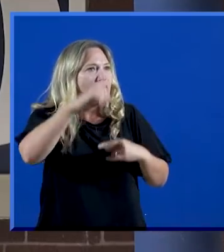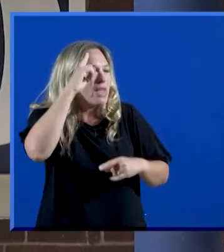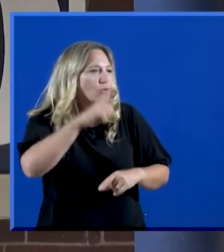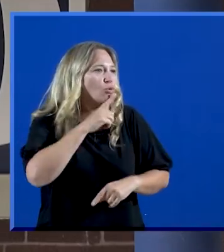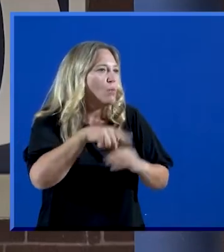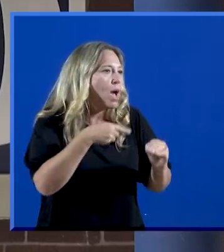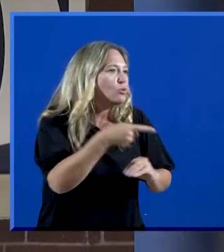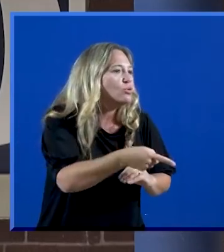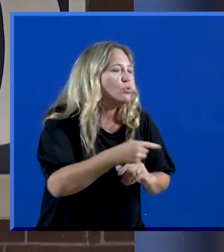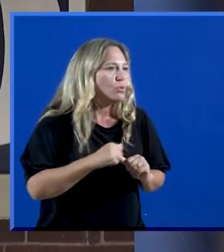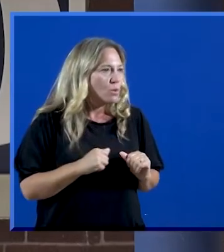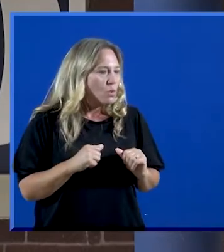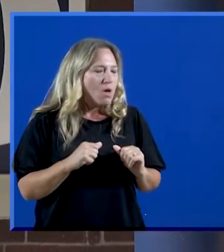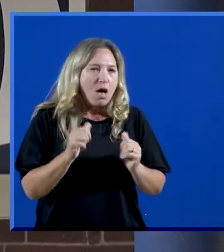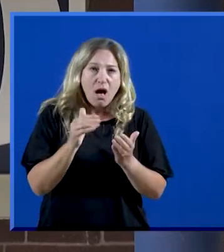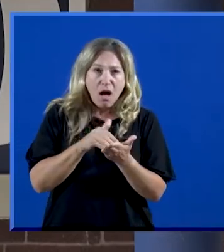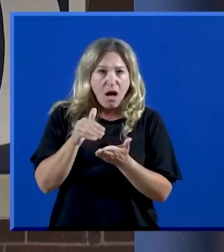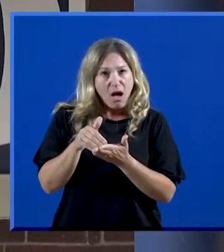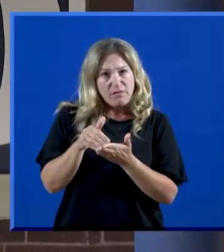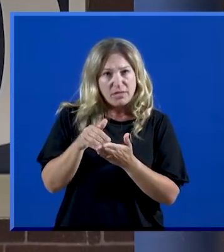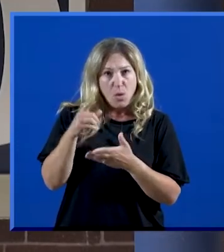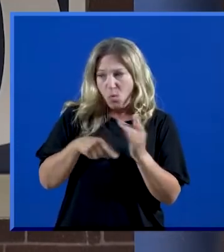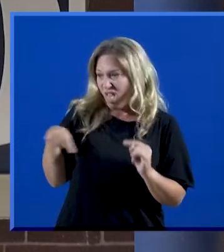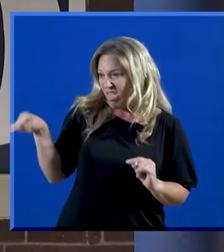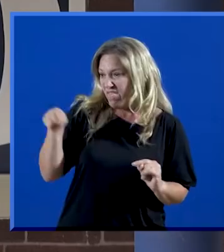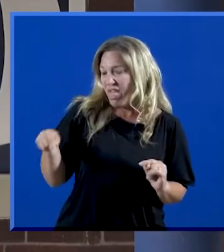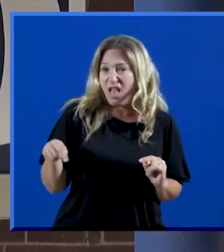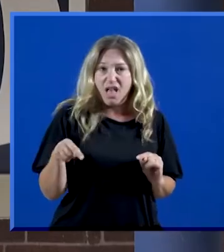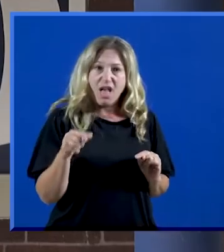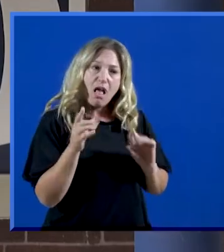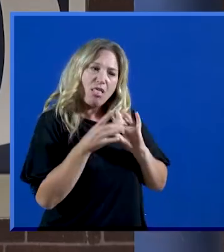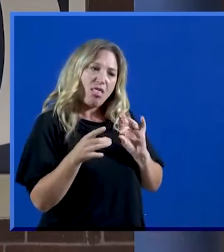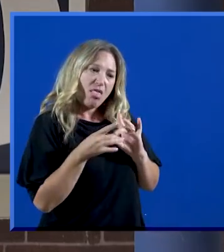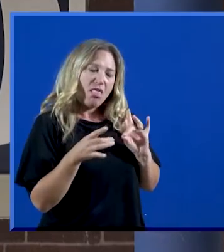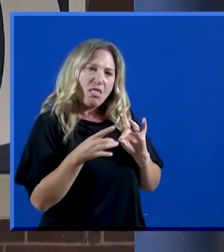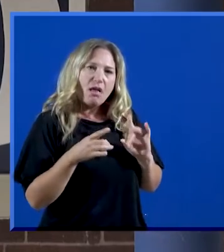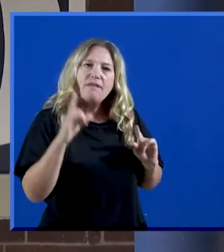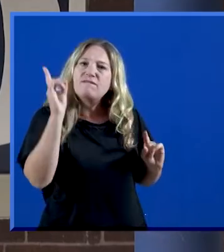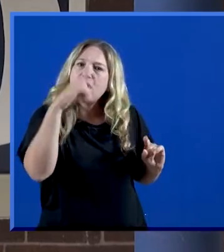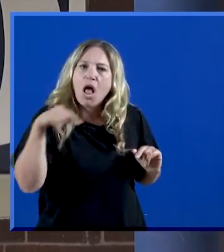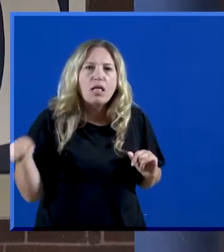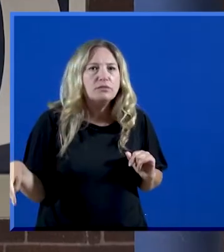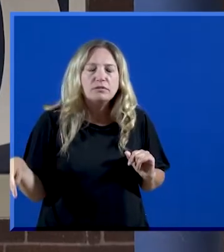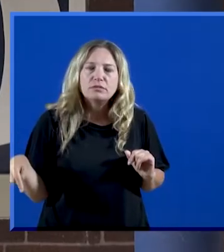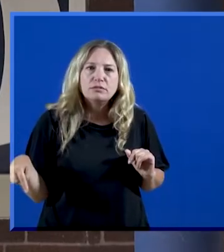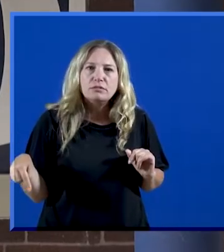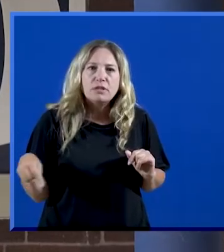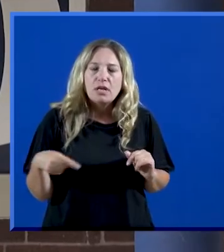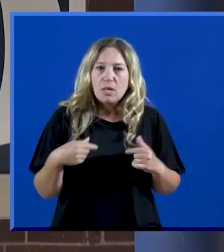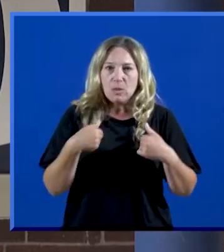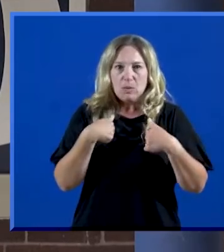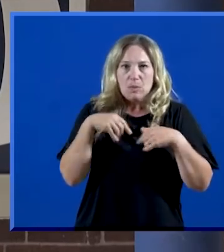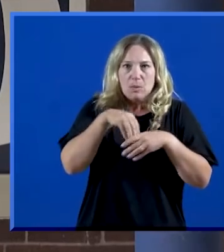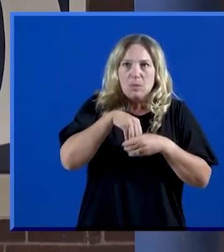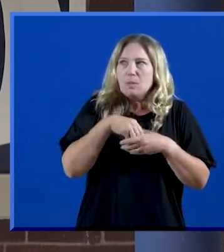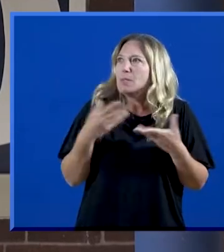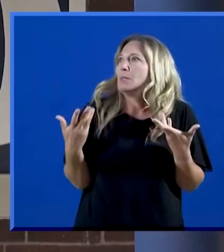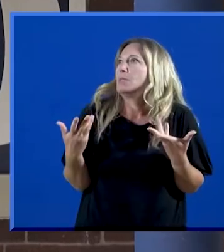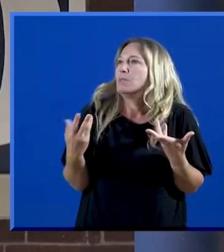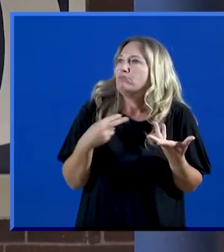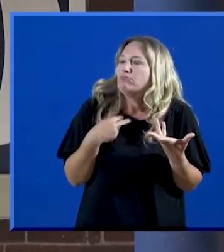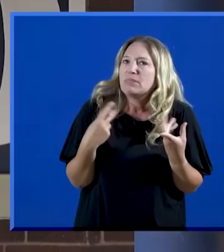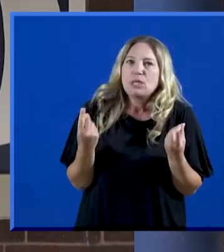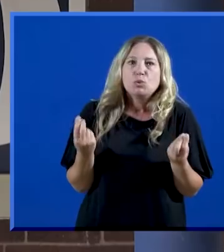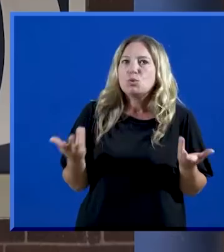about you, and perceives you. Oftentimes, everything being said about you in that outside circle is completely false, and there's nothing you can do about